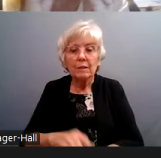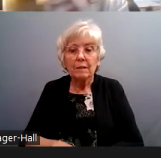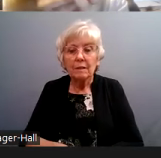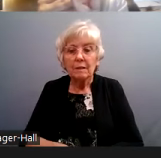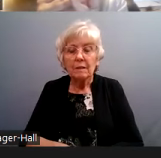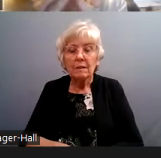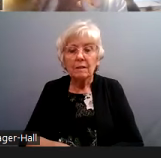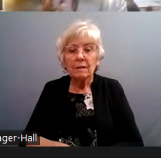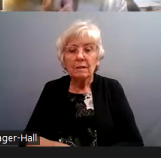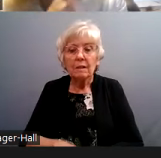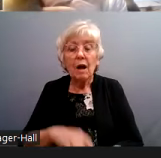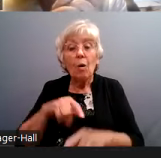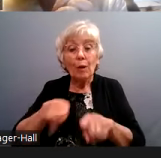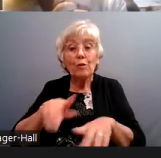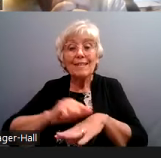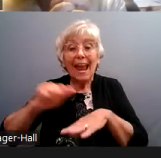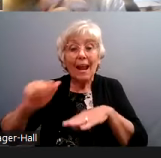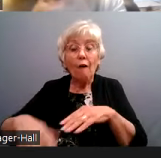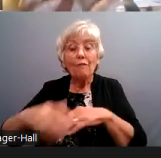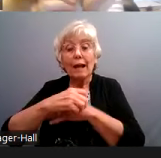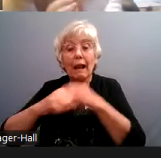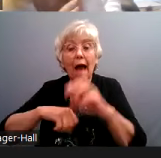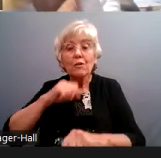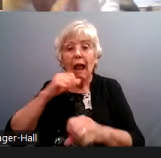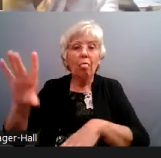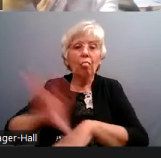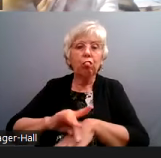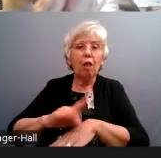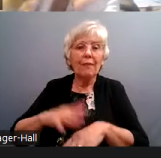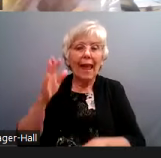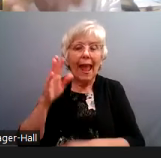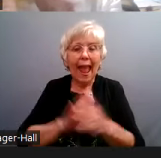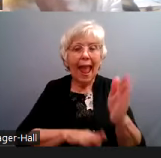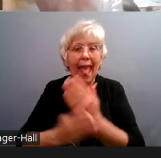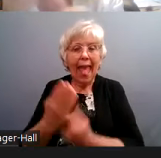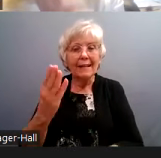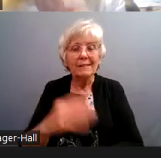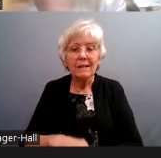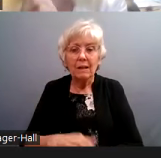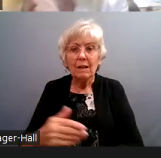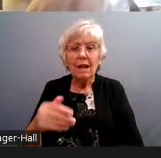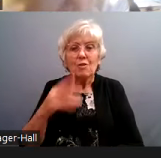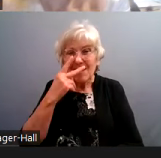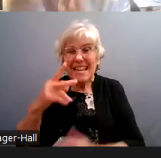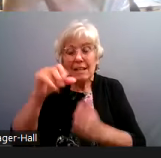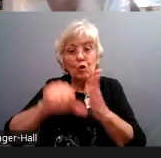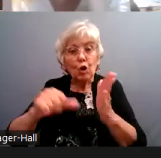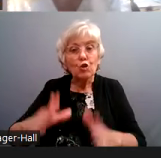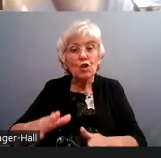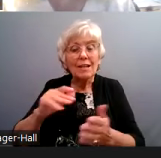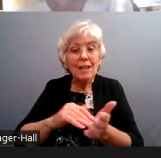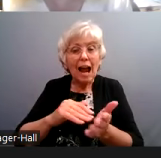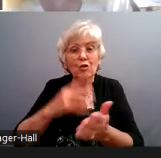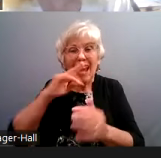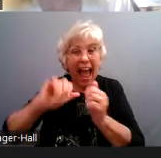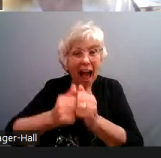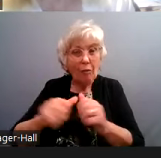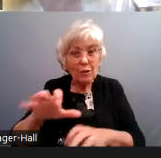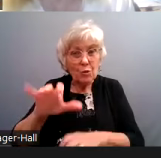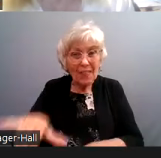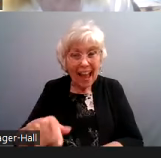getting, when you remove the gloves, you're not getting it on your hand. So I think it's as a surgeon, a doctor, you probably do this because if